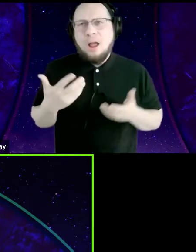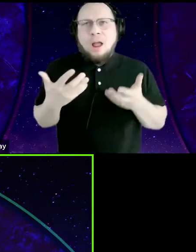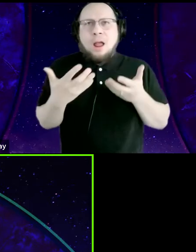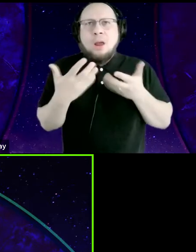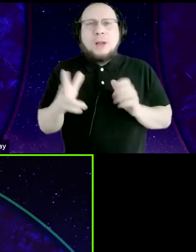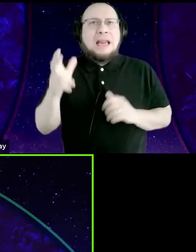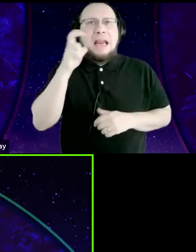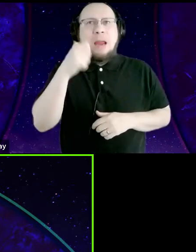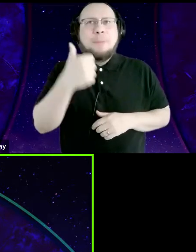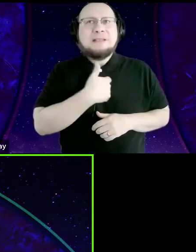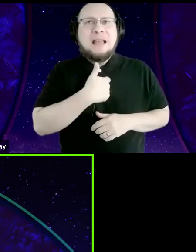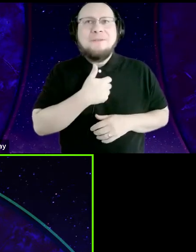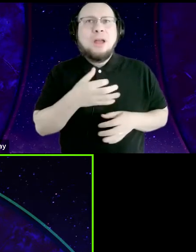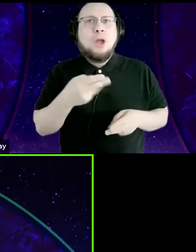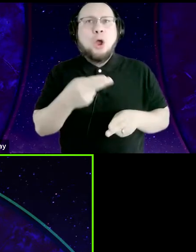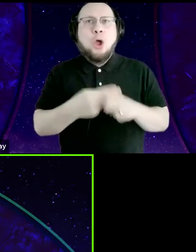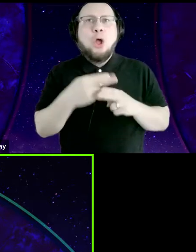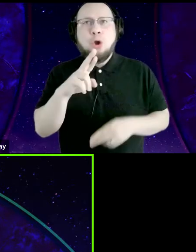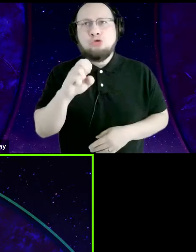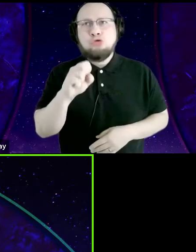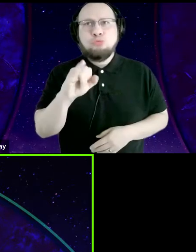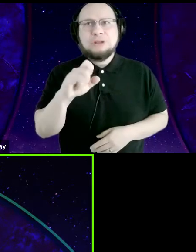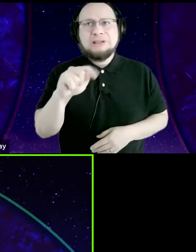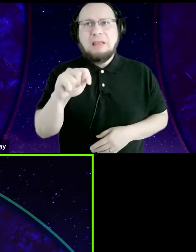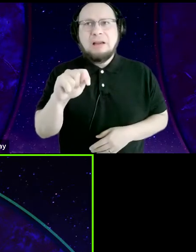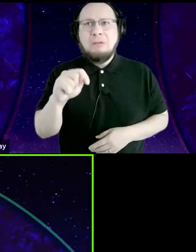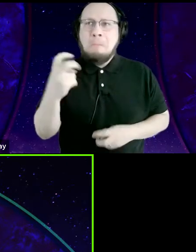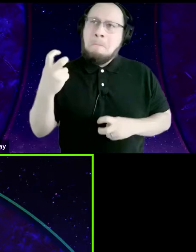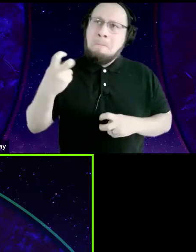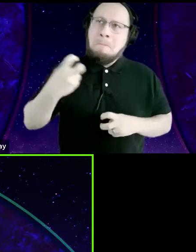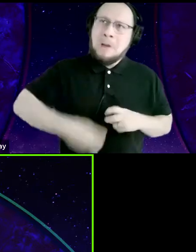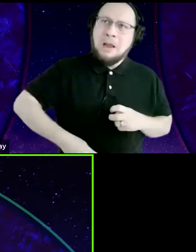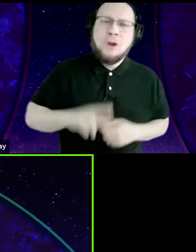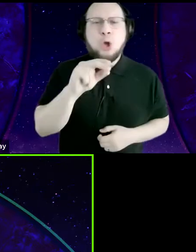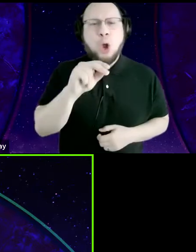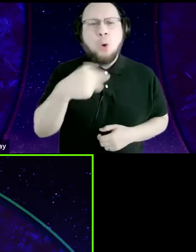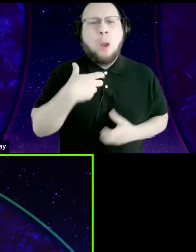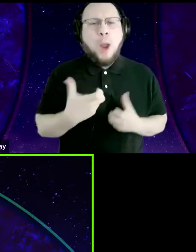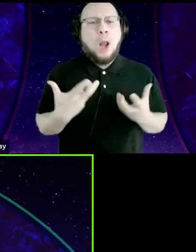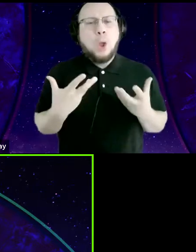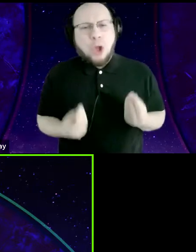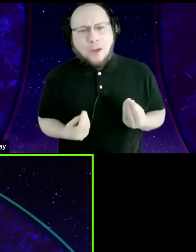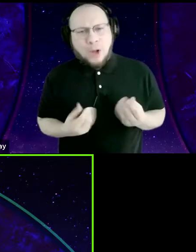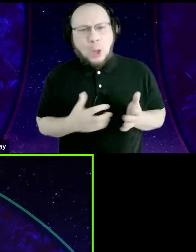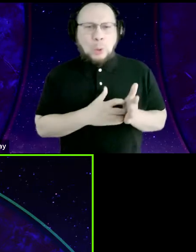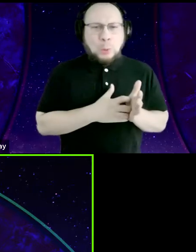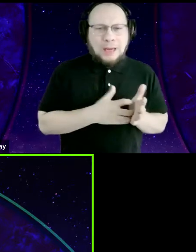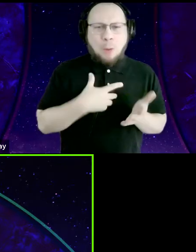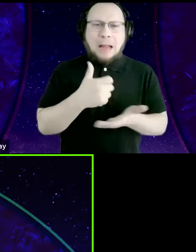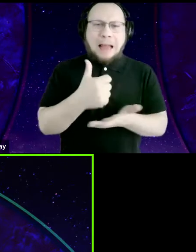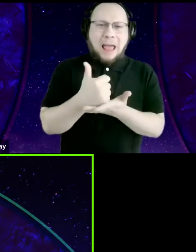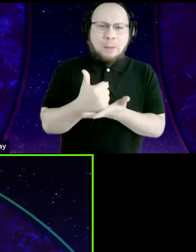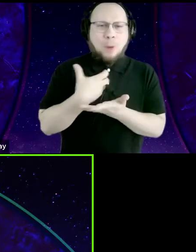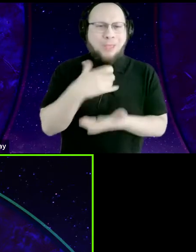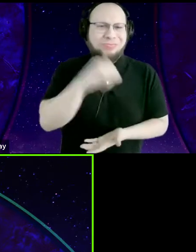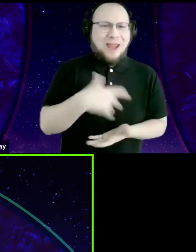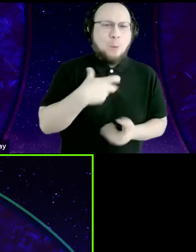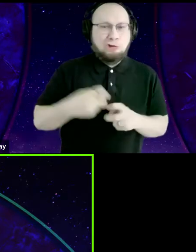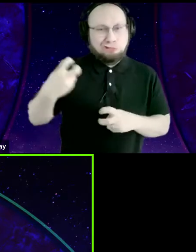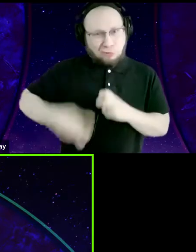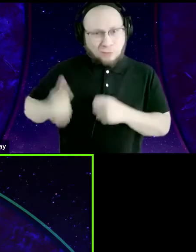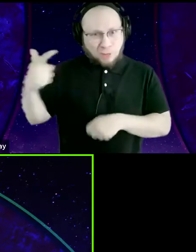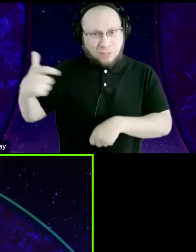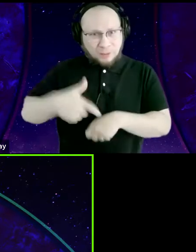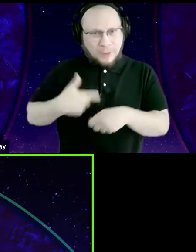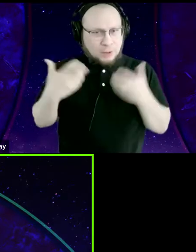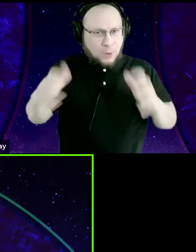myself described as resilient ever again in my entire life. I want to be soft, I want to be weak. And so that is the stage that I'm at. That's what I